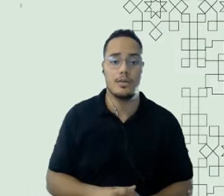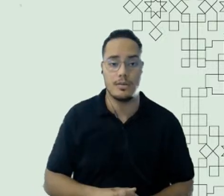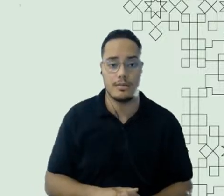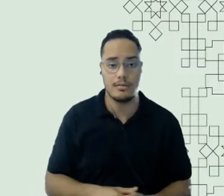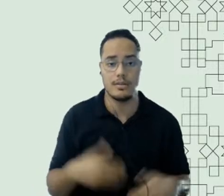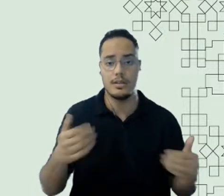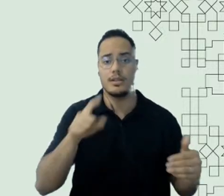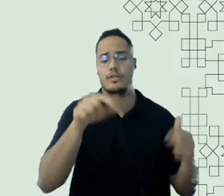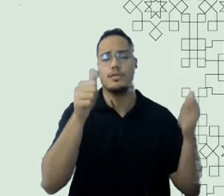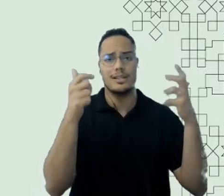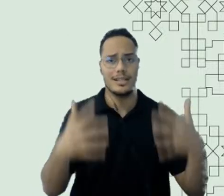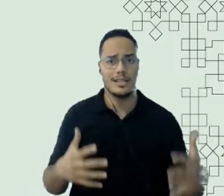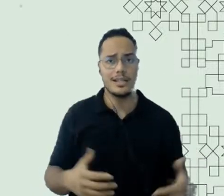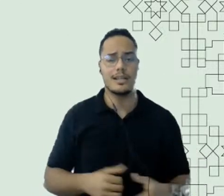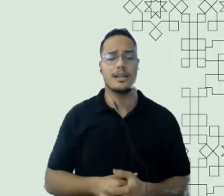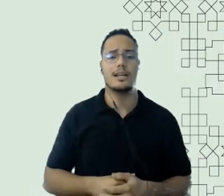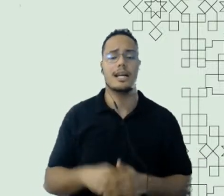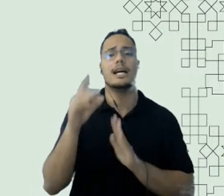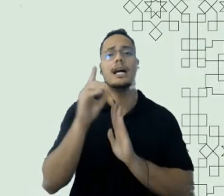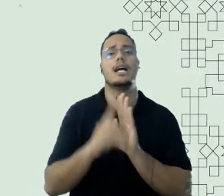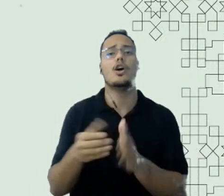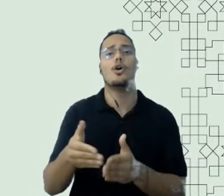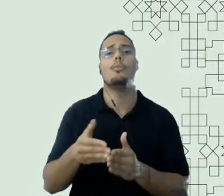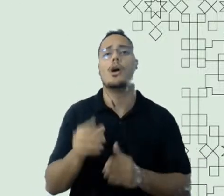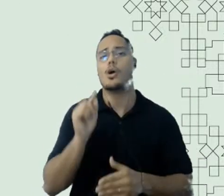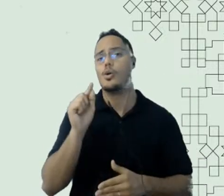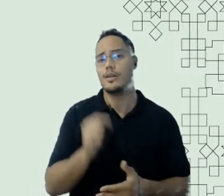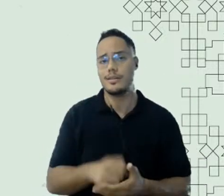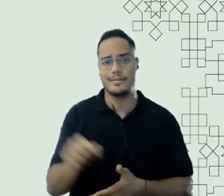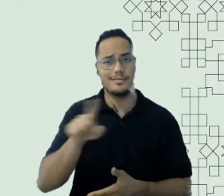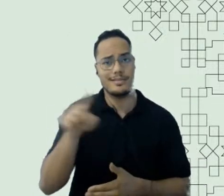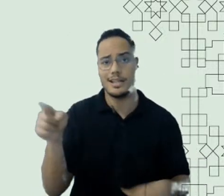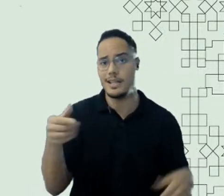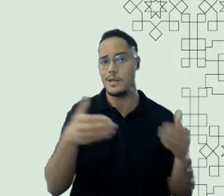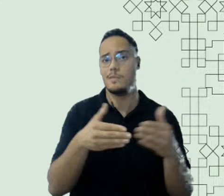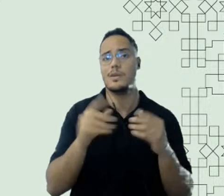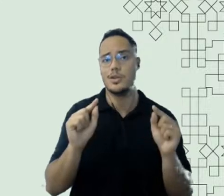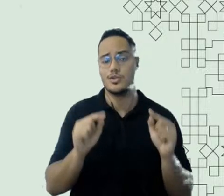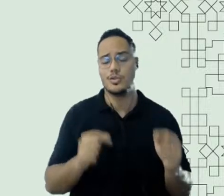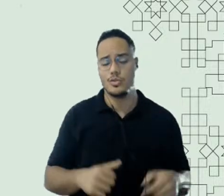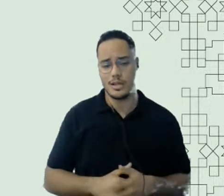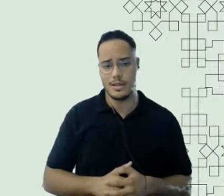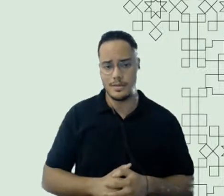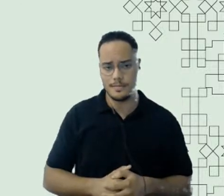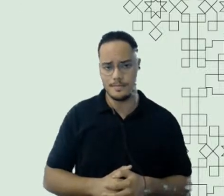the works in the world in the possibility that